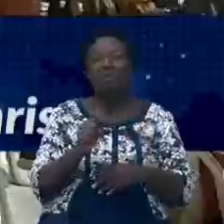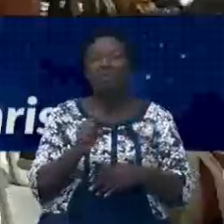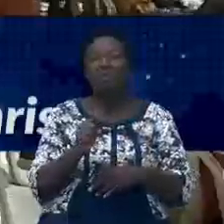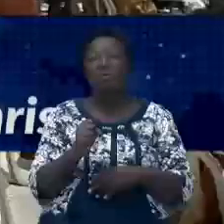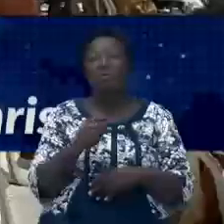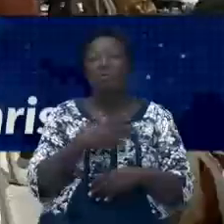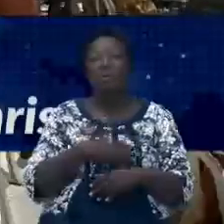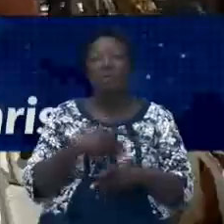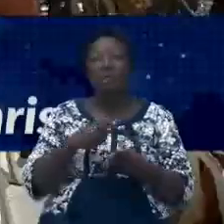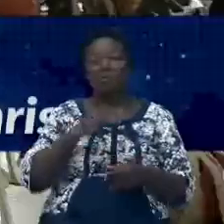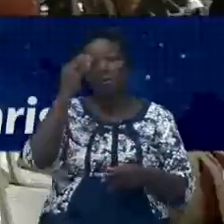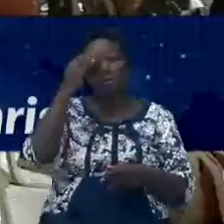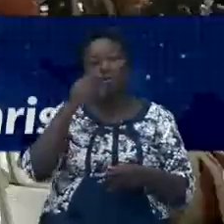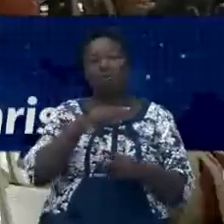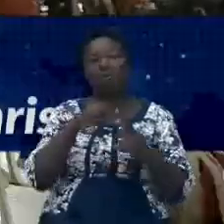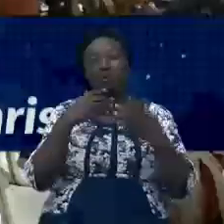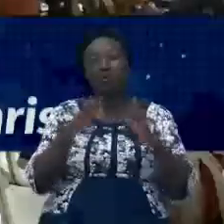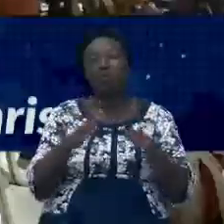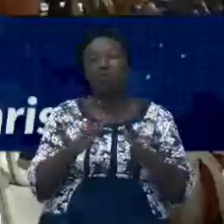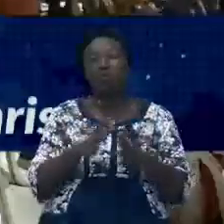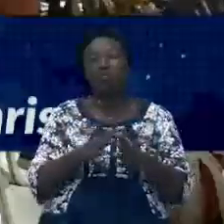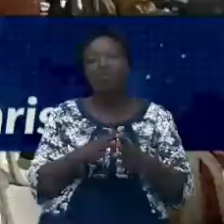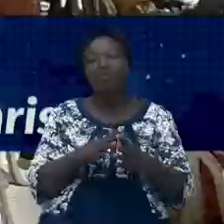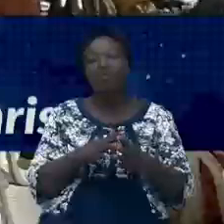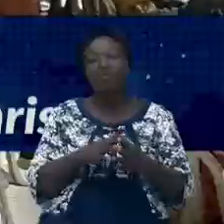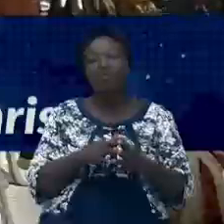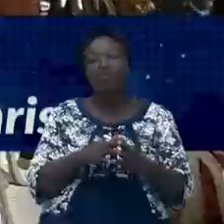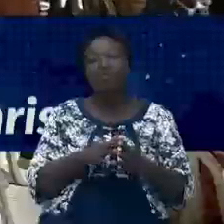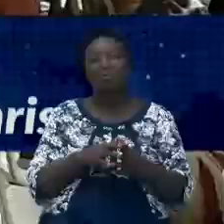supervisors indicate when you are down with your sector